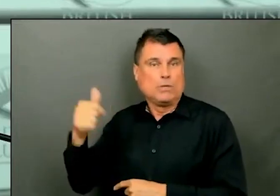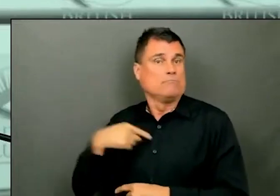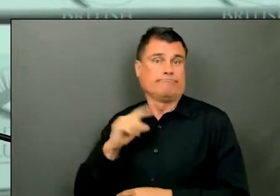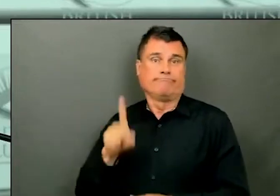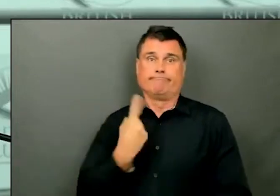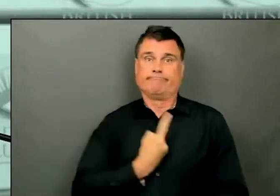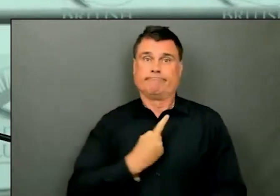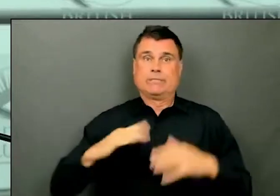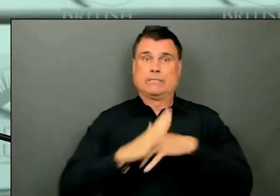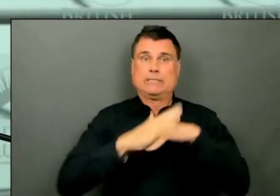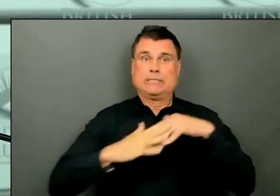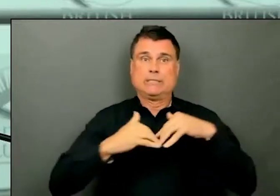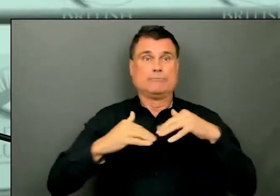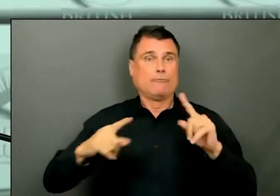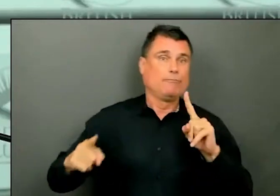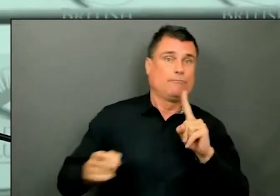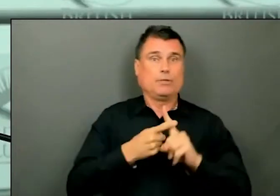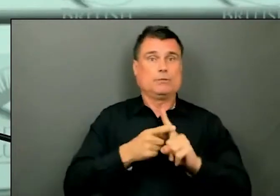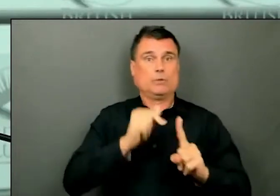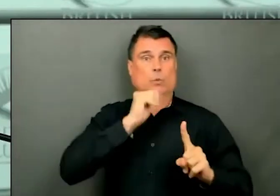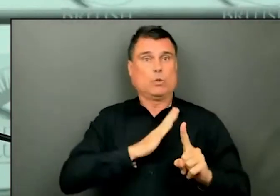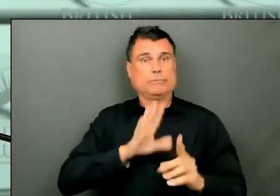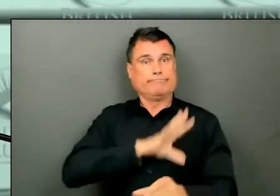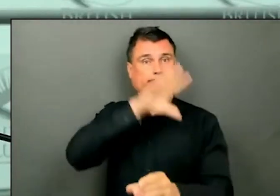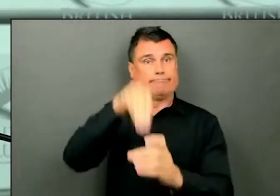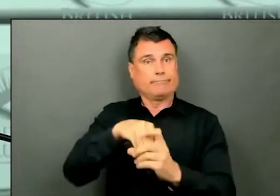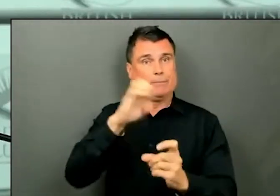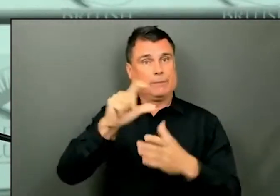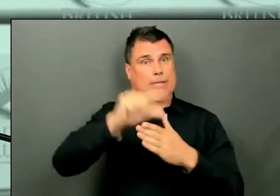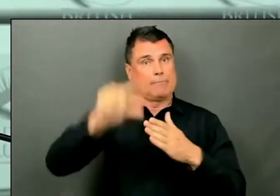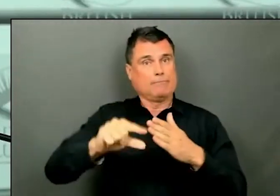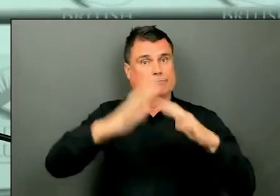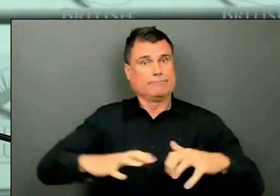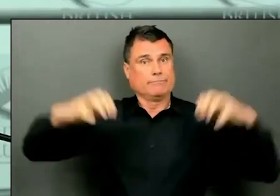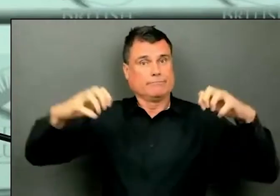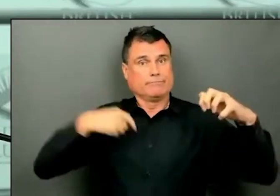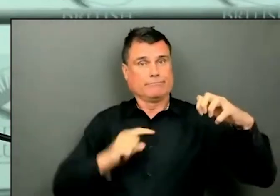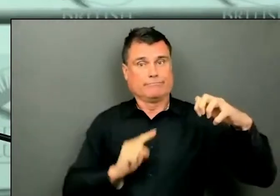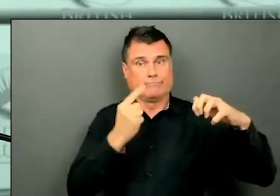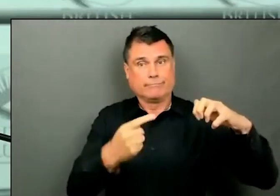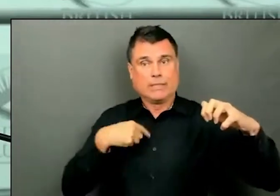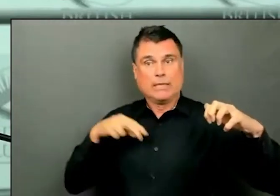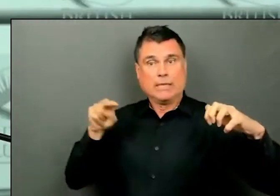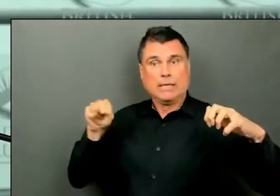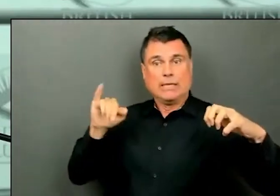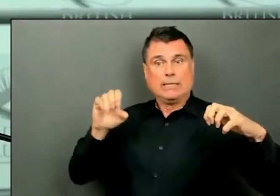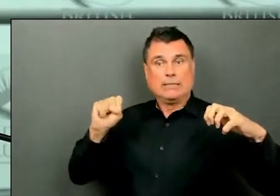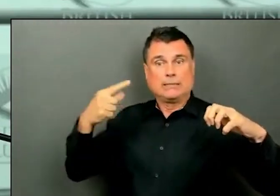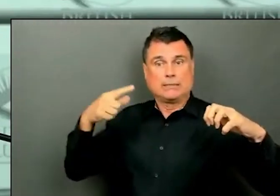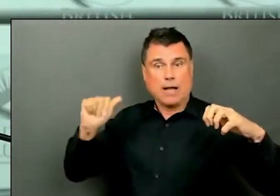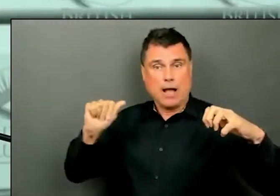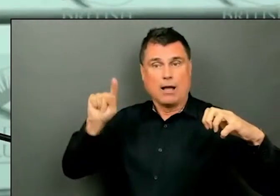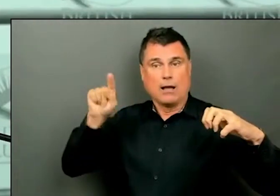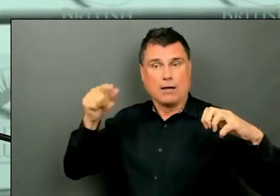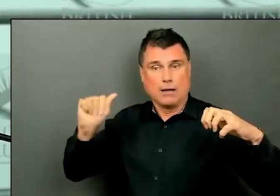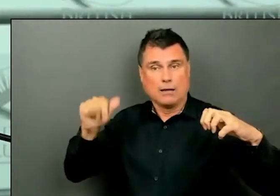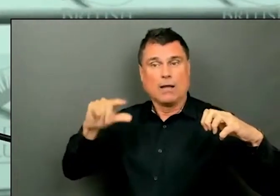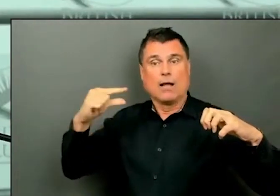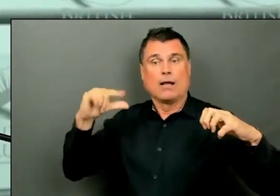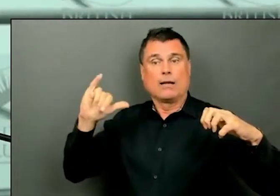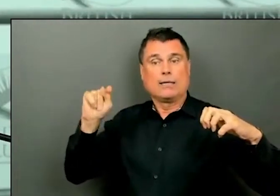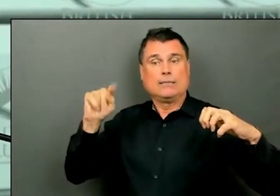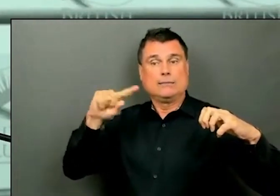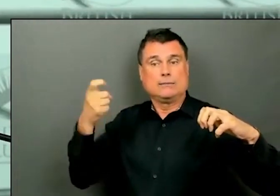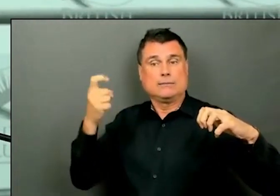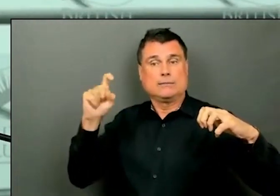to serve in BC's cabinet. I'm proud to be Niska, Gitsan, Cree, and Ojibwe, and I'd like to acknowledge the traditional territory of the Musqueam,